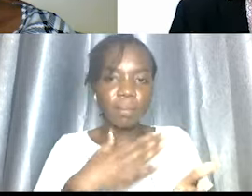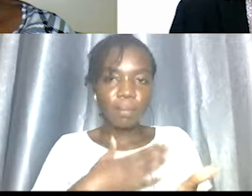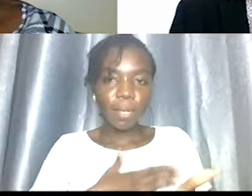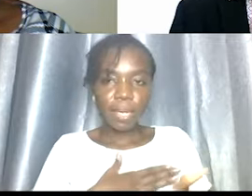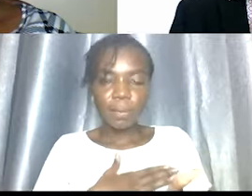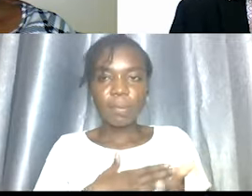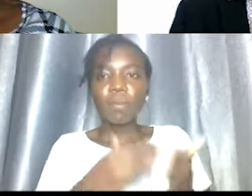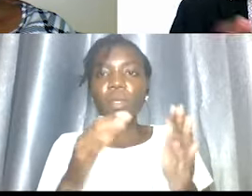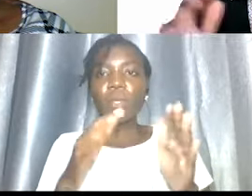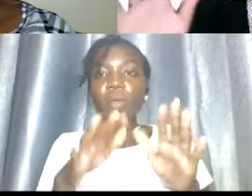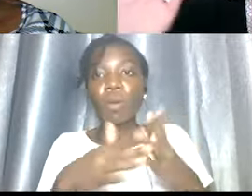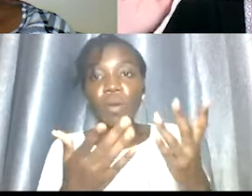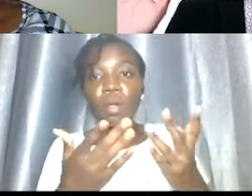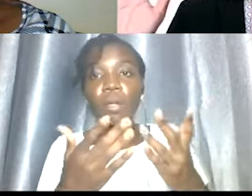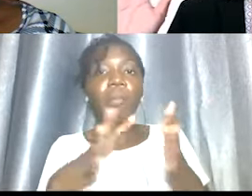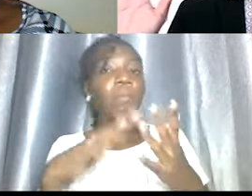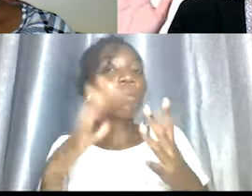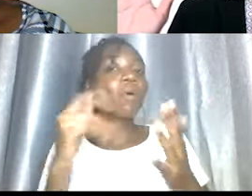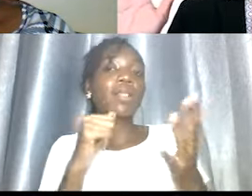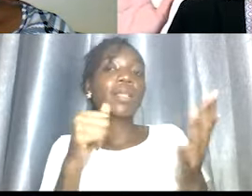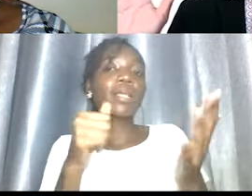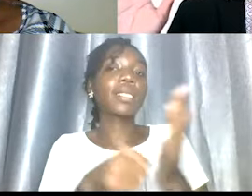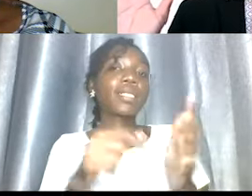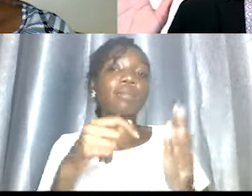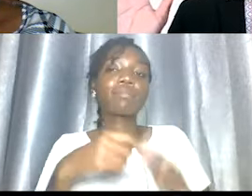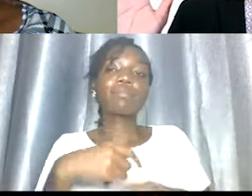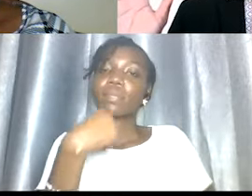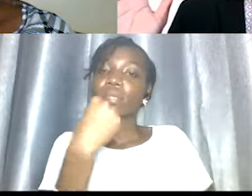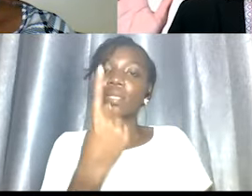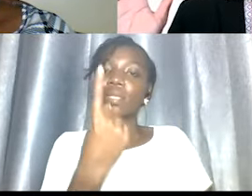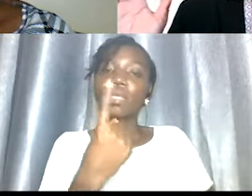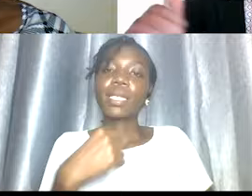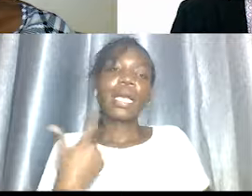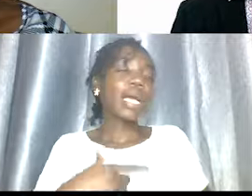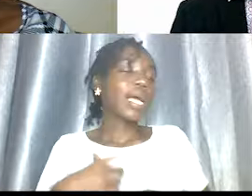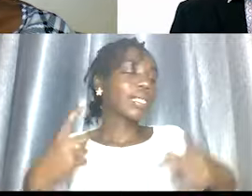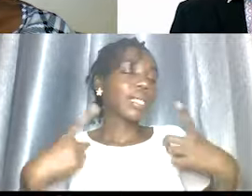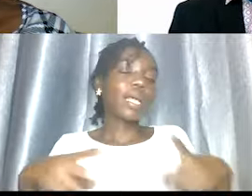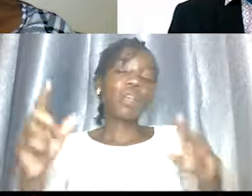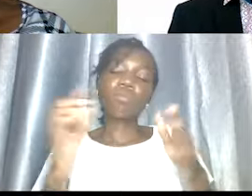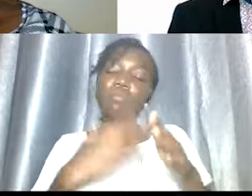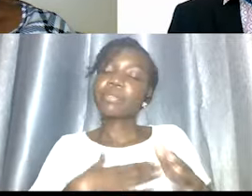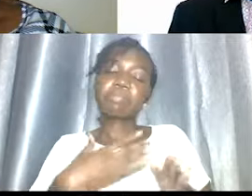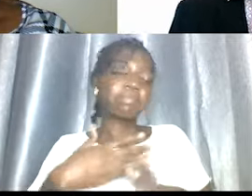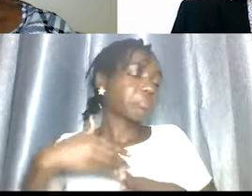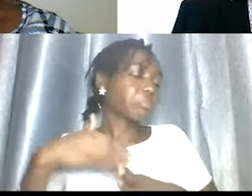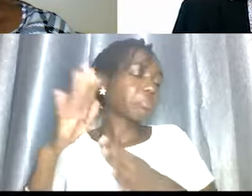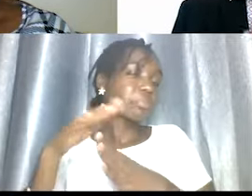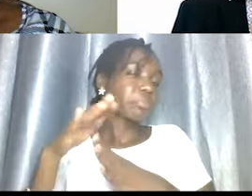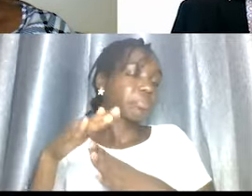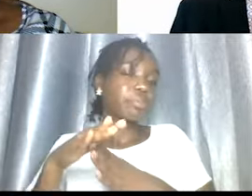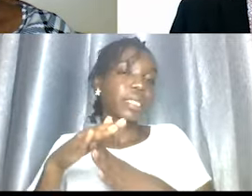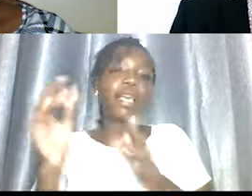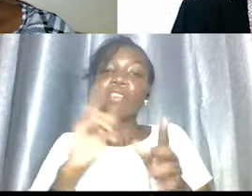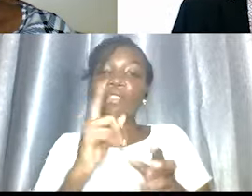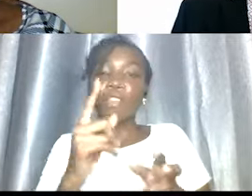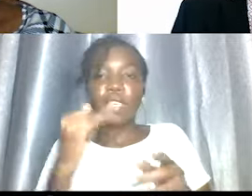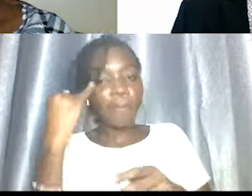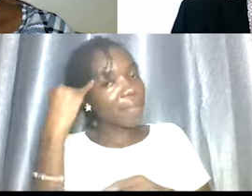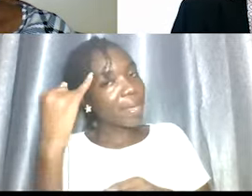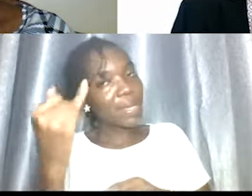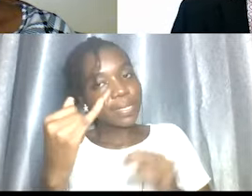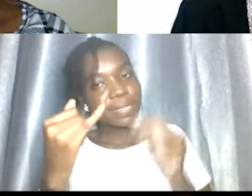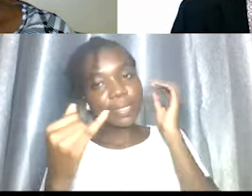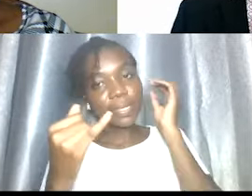severance letter telling me, we have to let you go. We cannot keep you around. So imagine this. Your